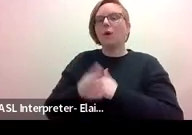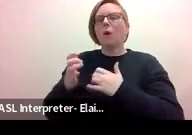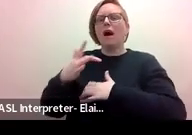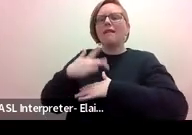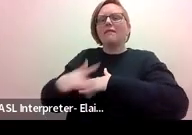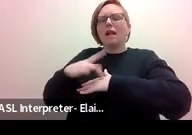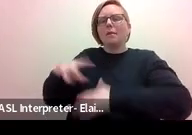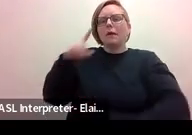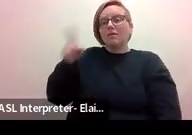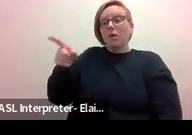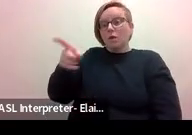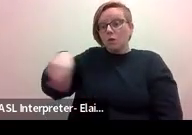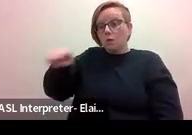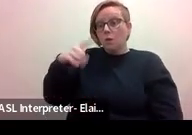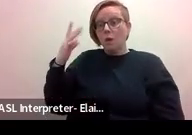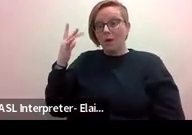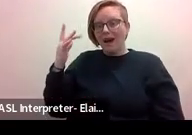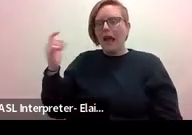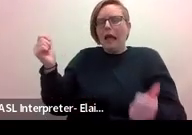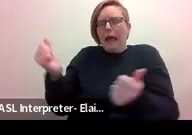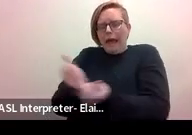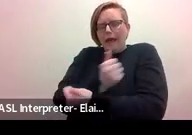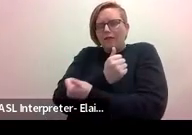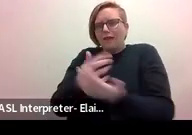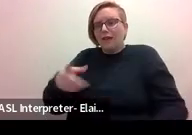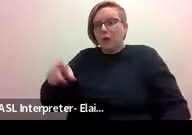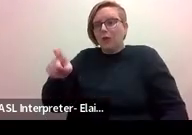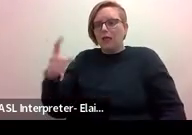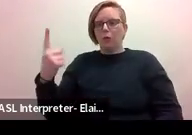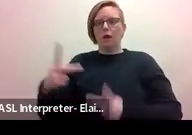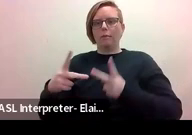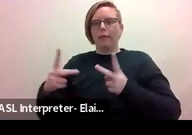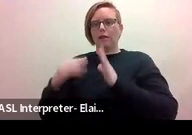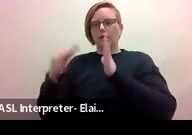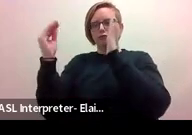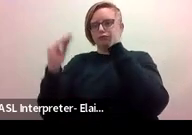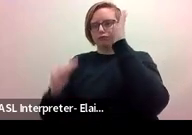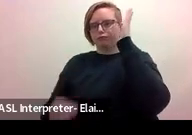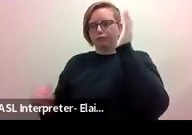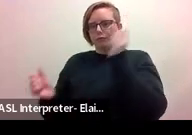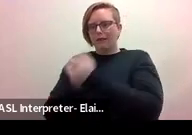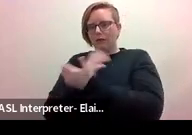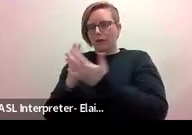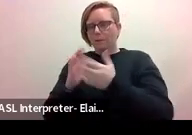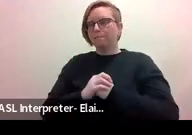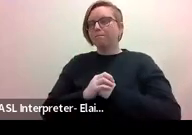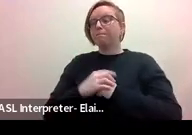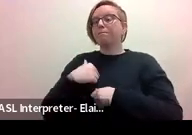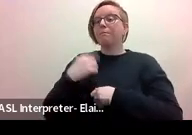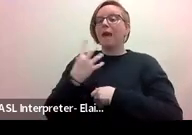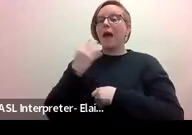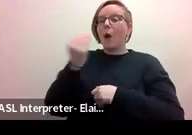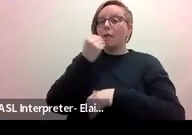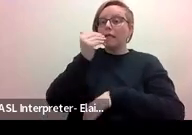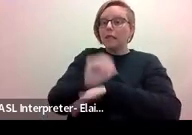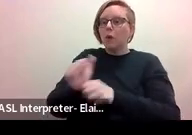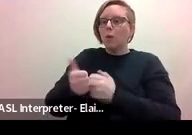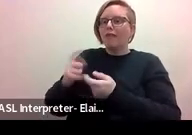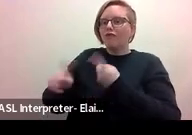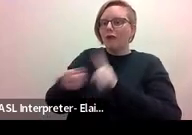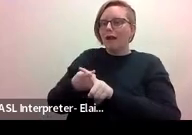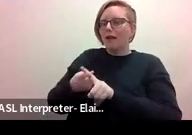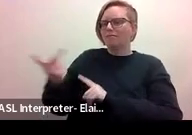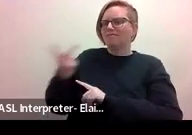it has everything you need in one document. I went out to dinner with a friend of mine who I used to teach with, and I've known